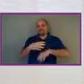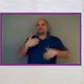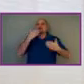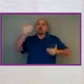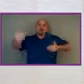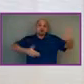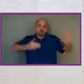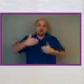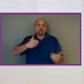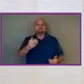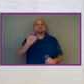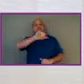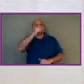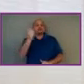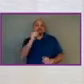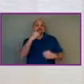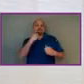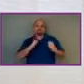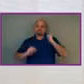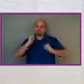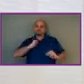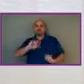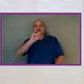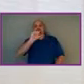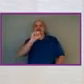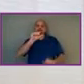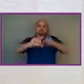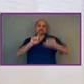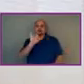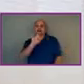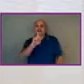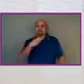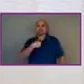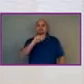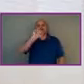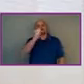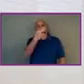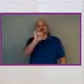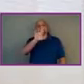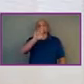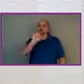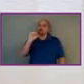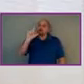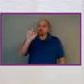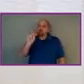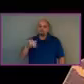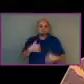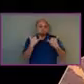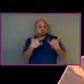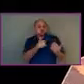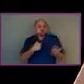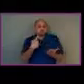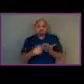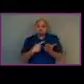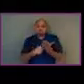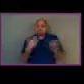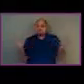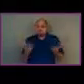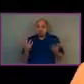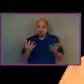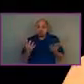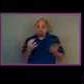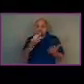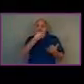NASA Science Live. I'm your host, Tahira Allen, and today we're talking all about one of NASA's upcoming asteroid